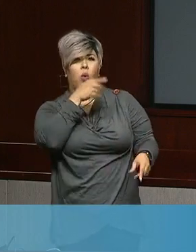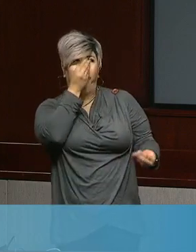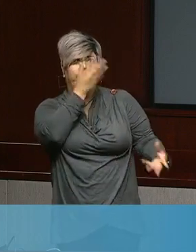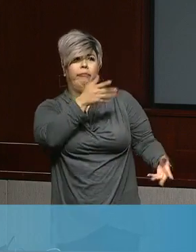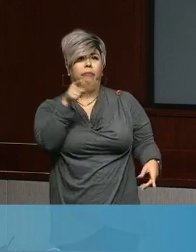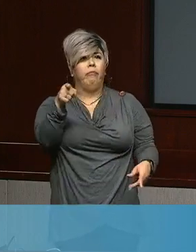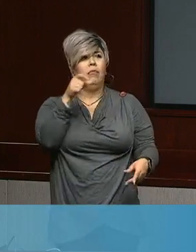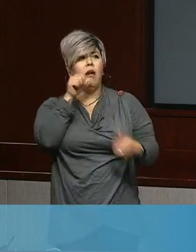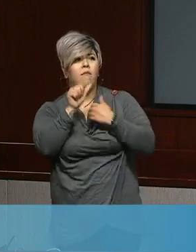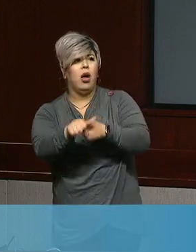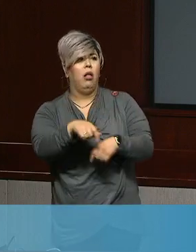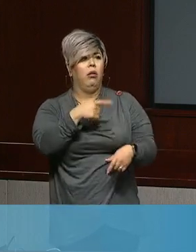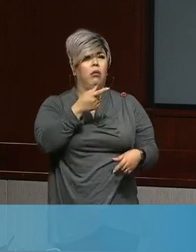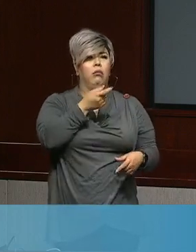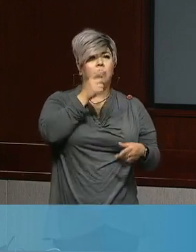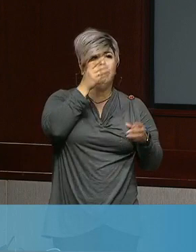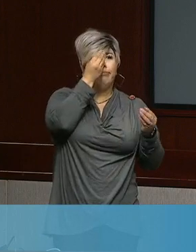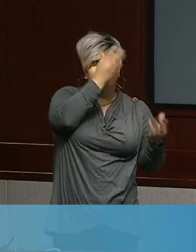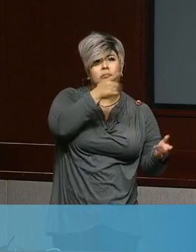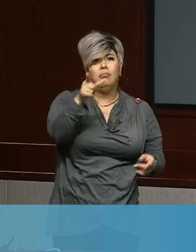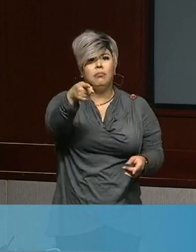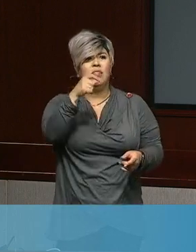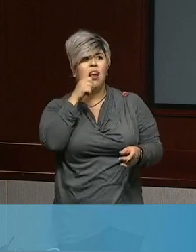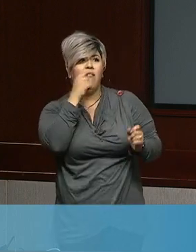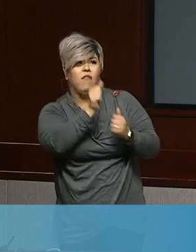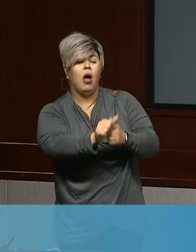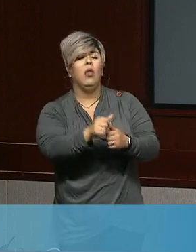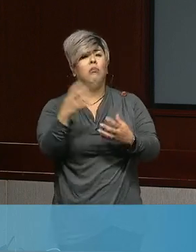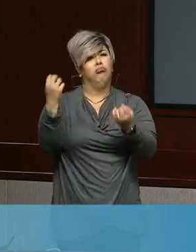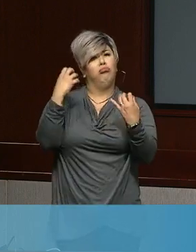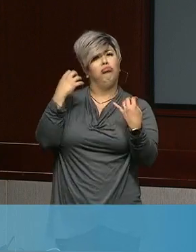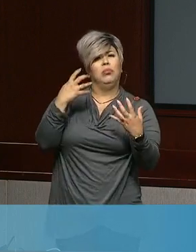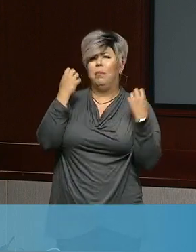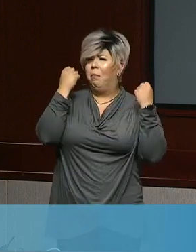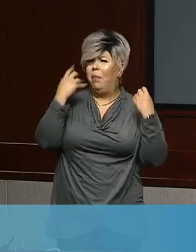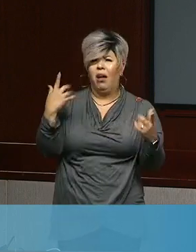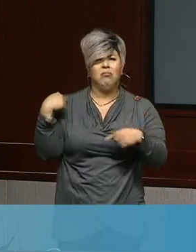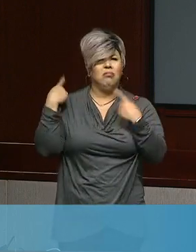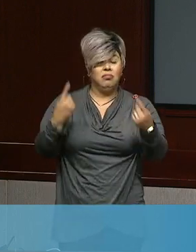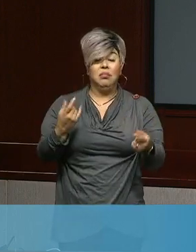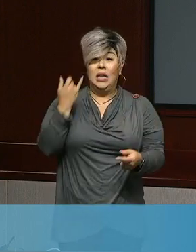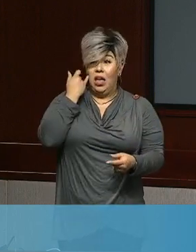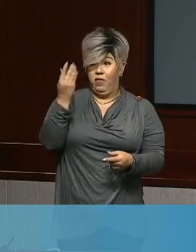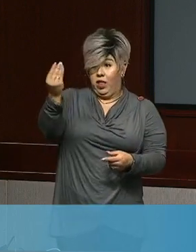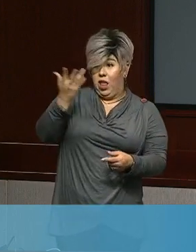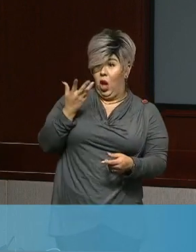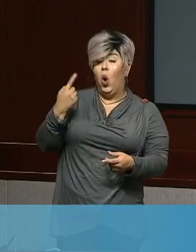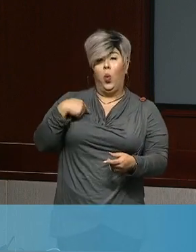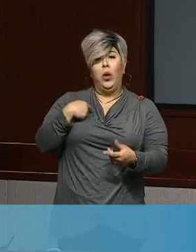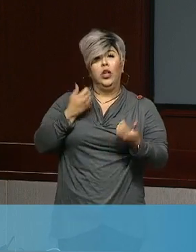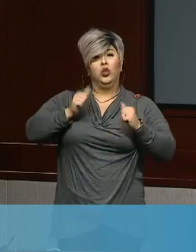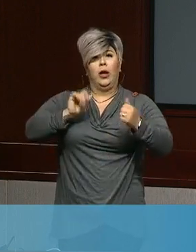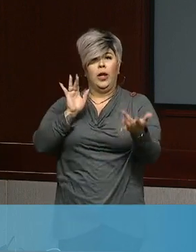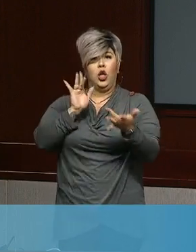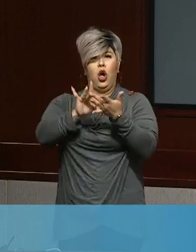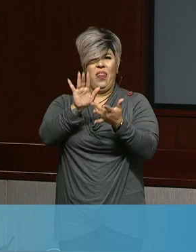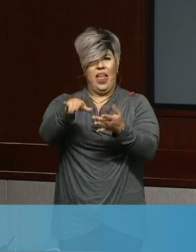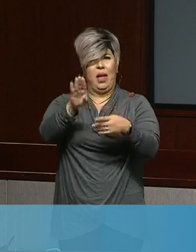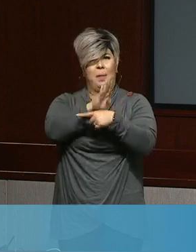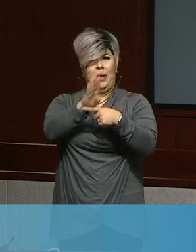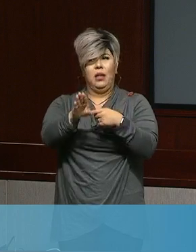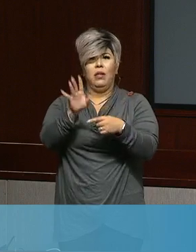not being in compliance with state rules. Where that happens, we engage with that business.